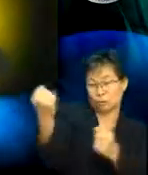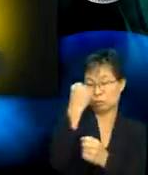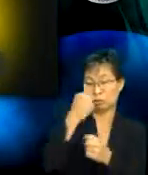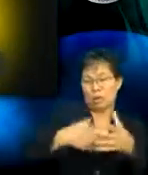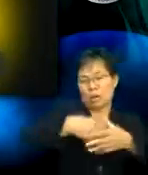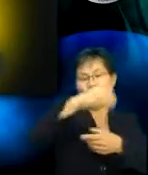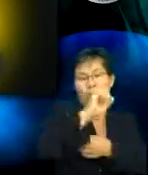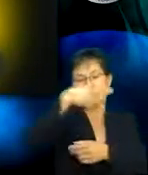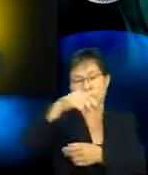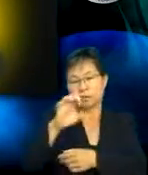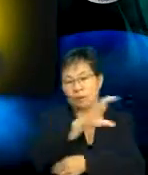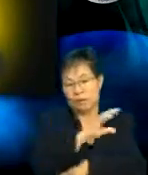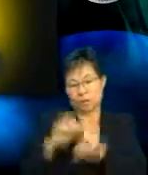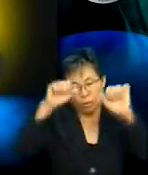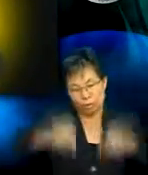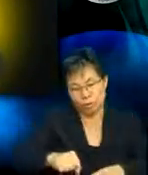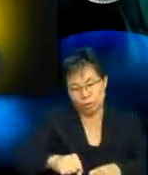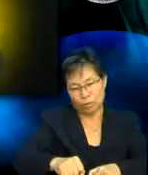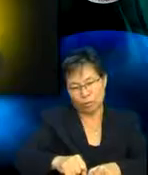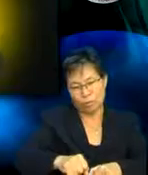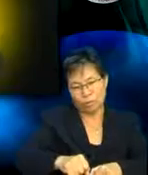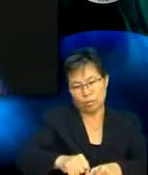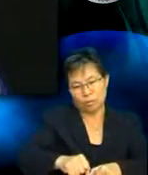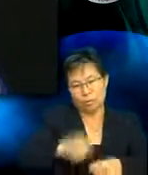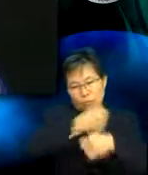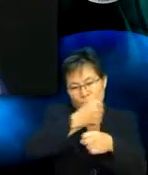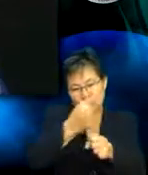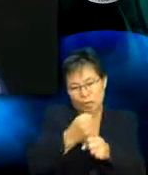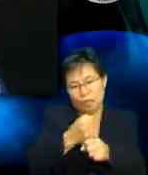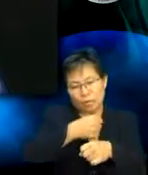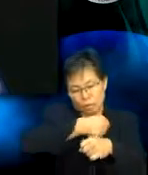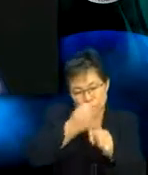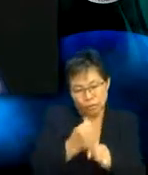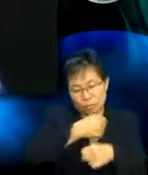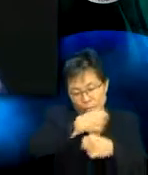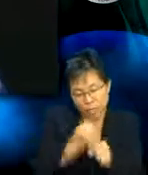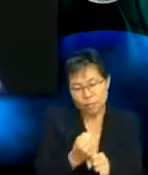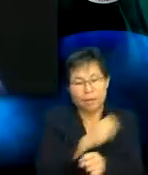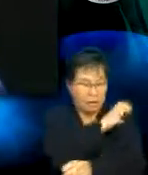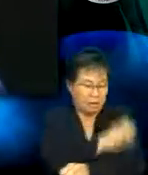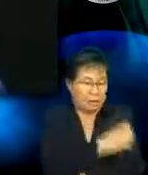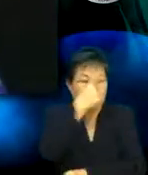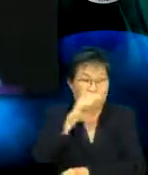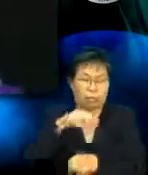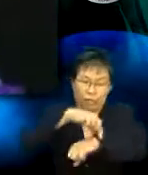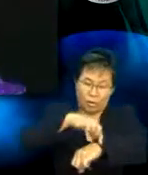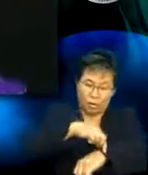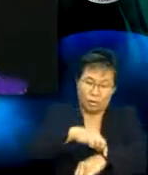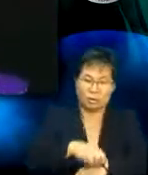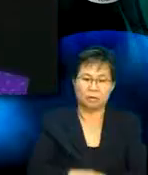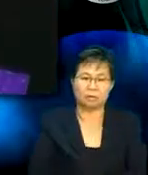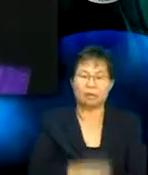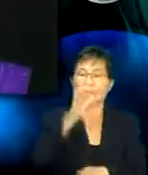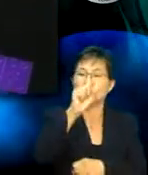The sun's rays are much stronger in outer space and could be an alternative form of energy